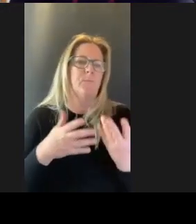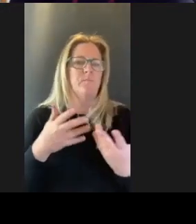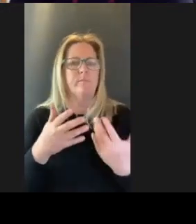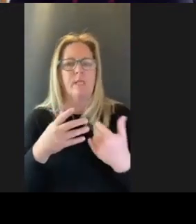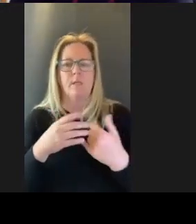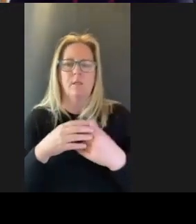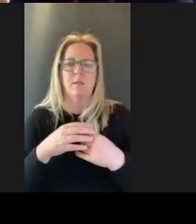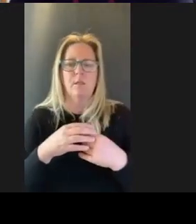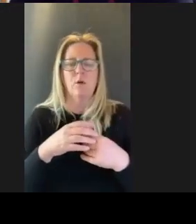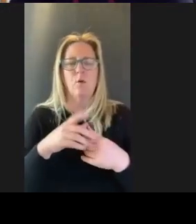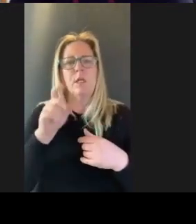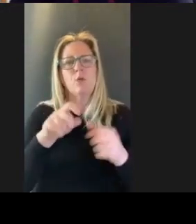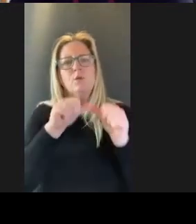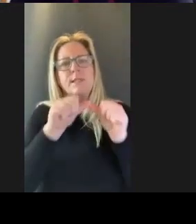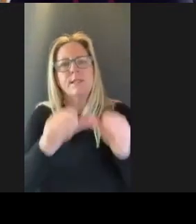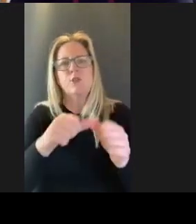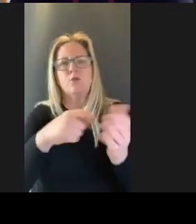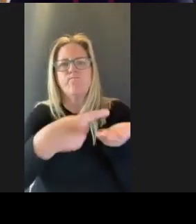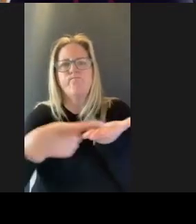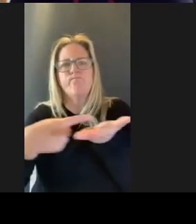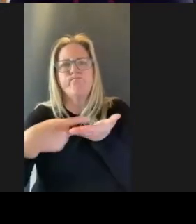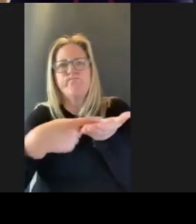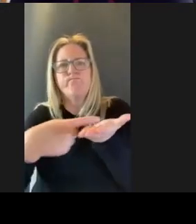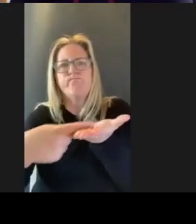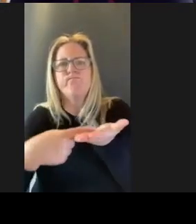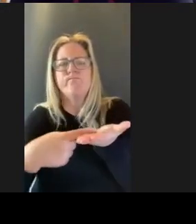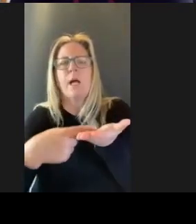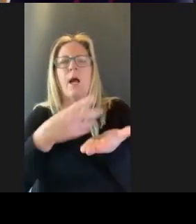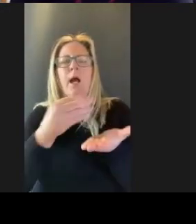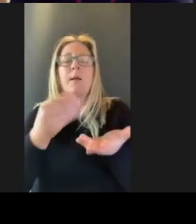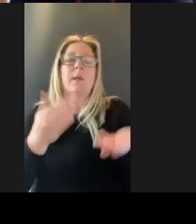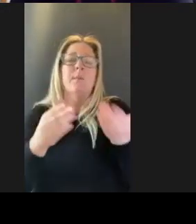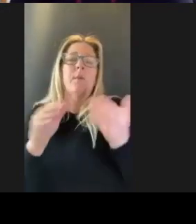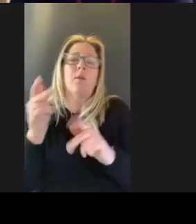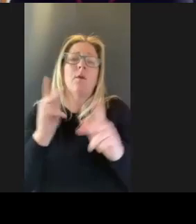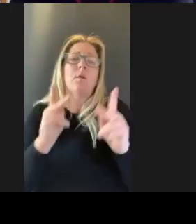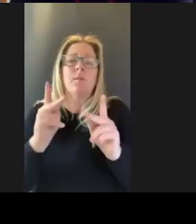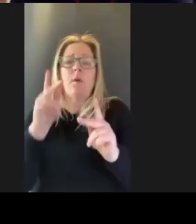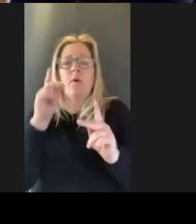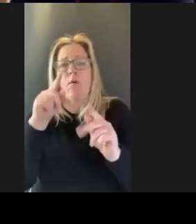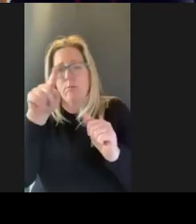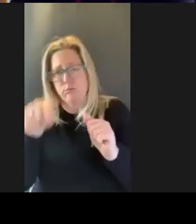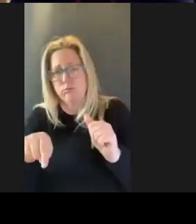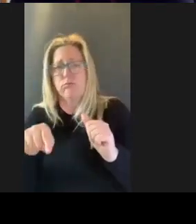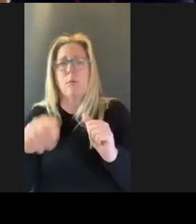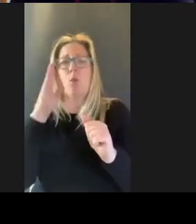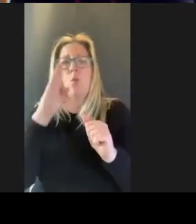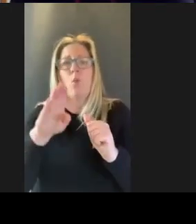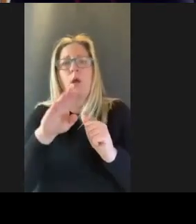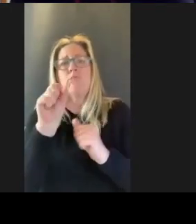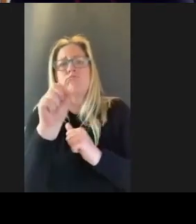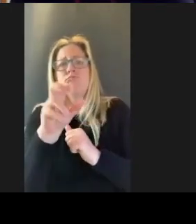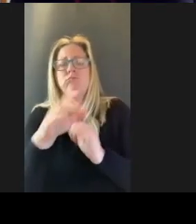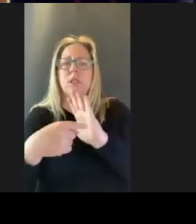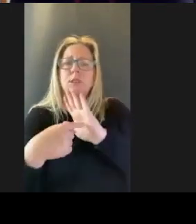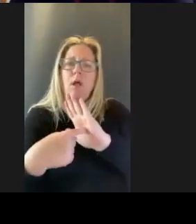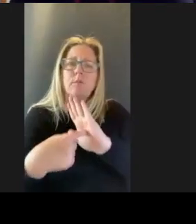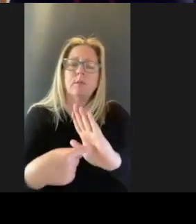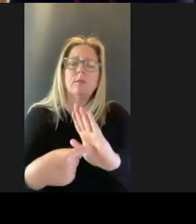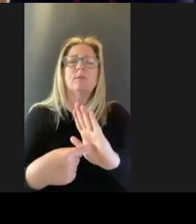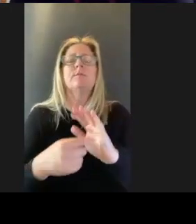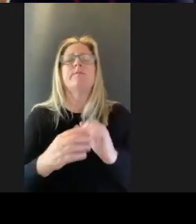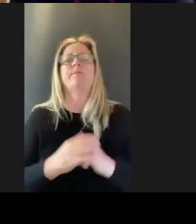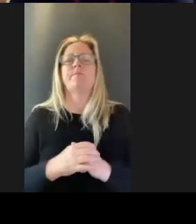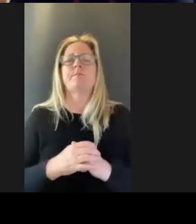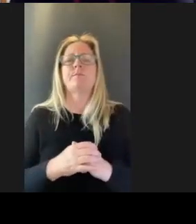continue talking about, and perhaps others will give some examples. And what you're referring to is